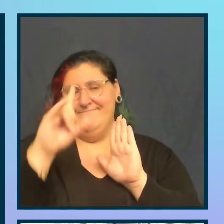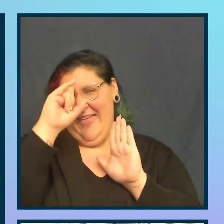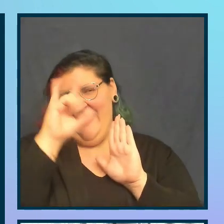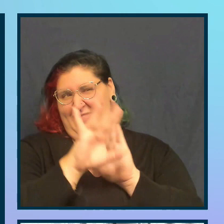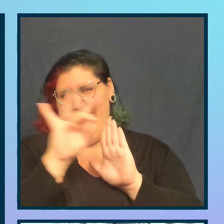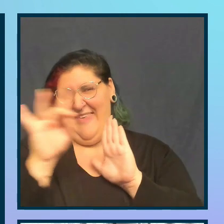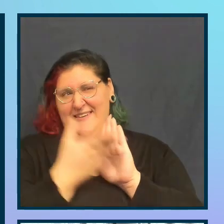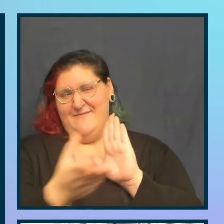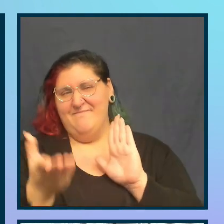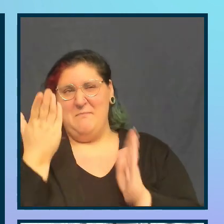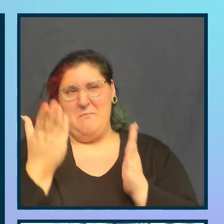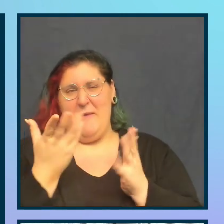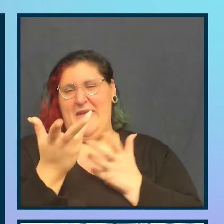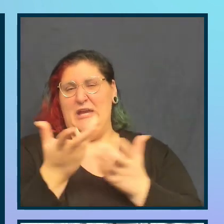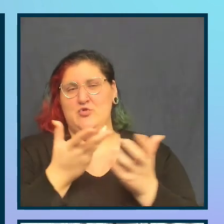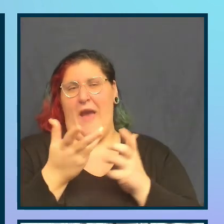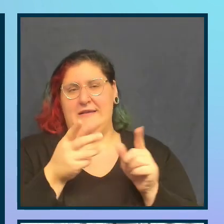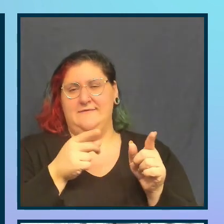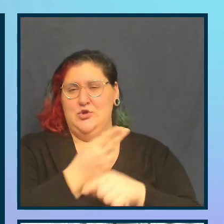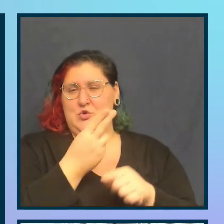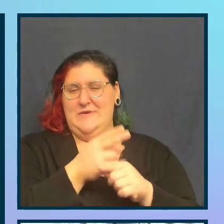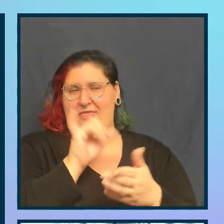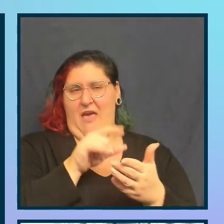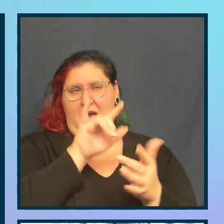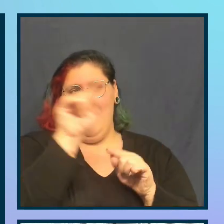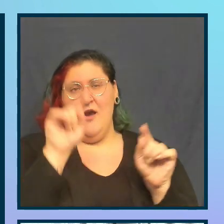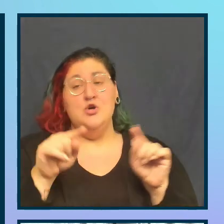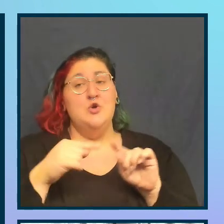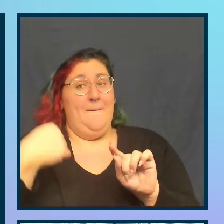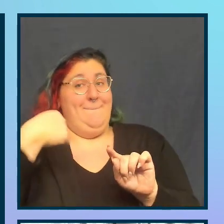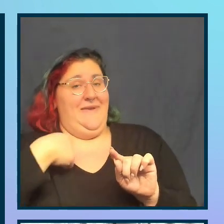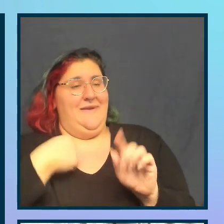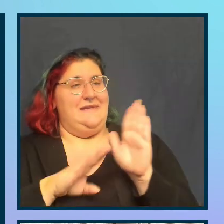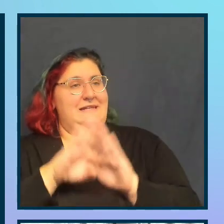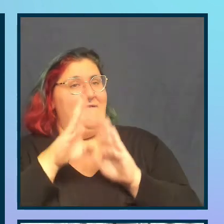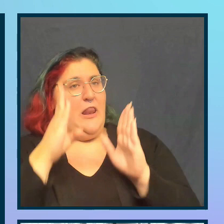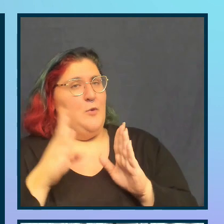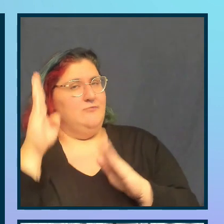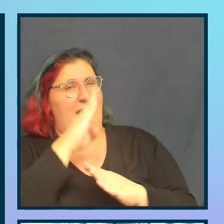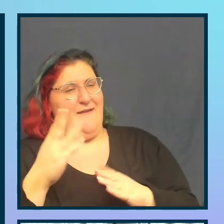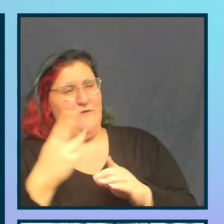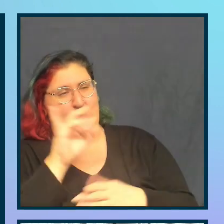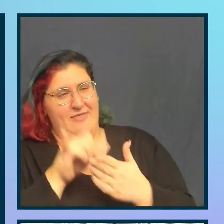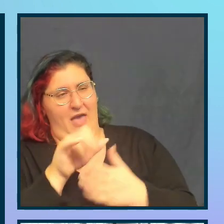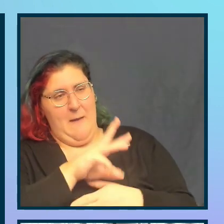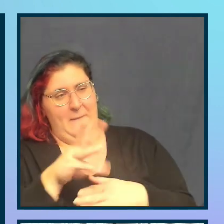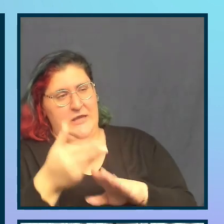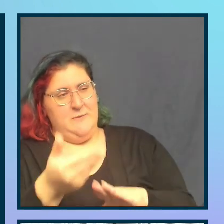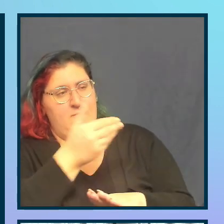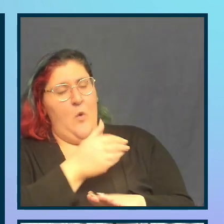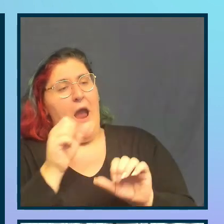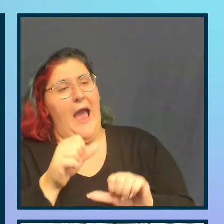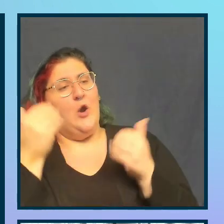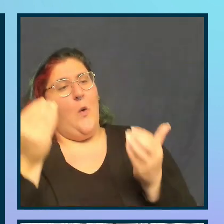developer or not, you know, someone who's familiar with this page, I can look at this and review and make sure that it's captured all the interactive elements